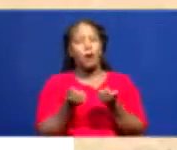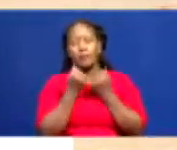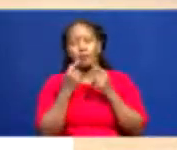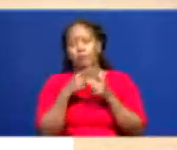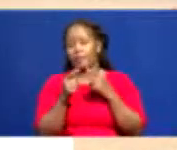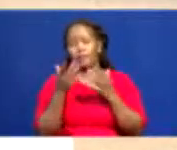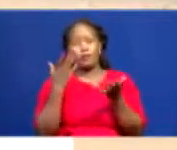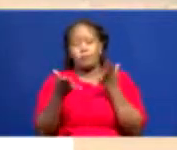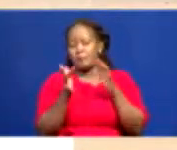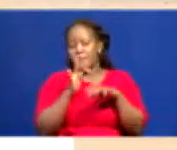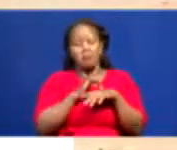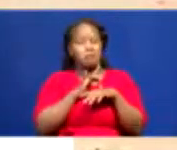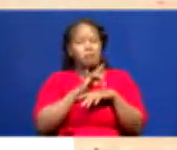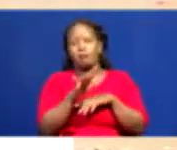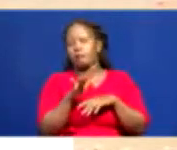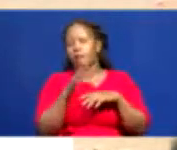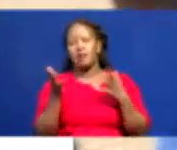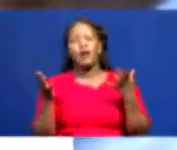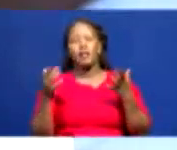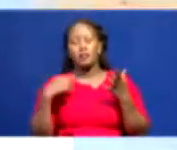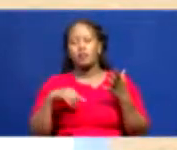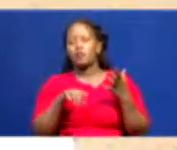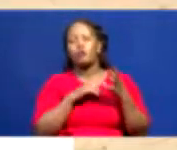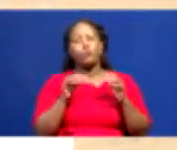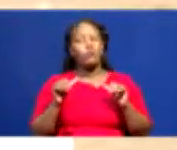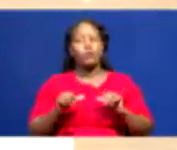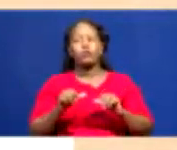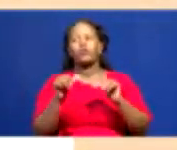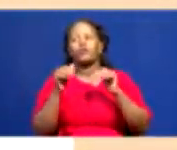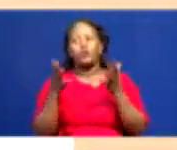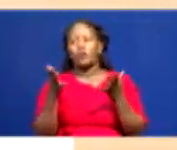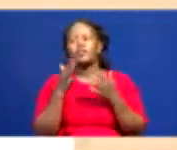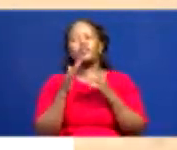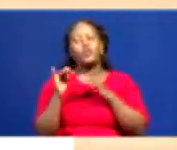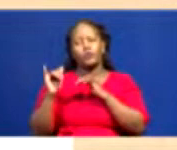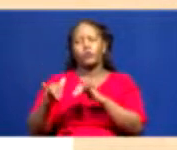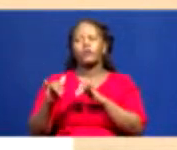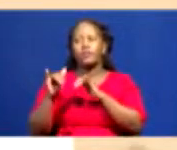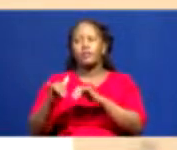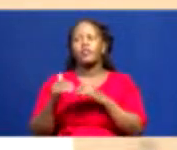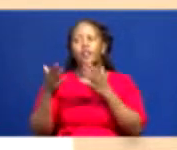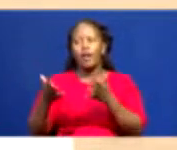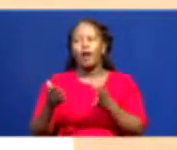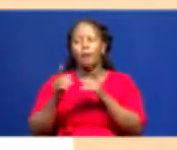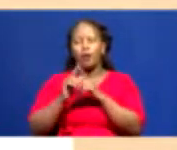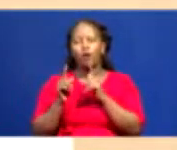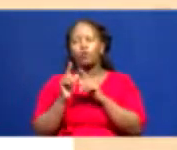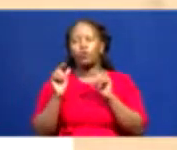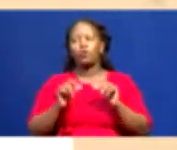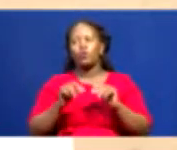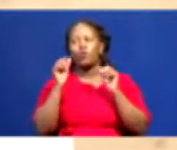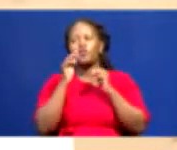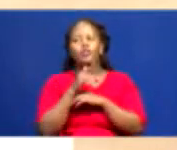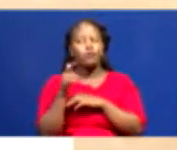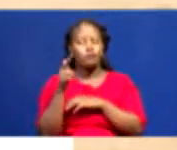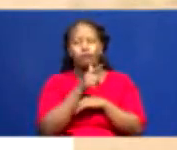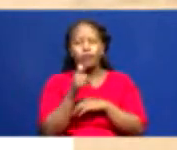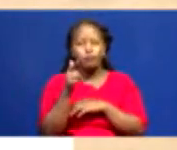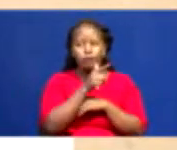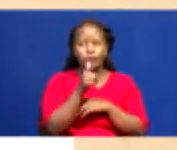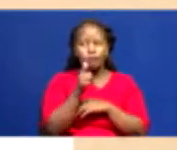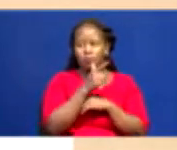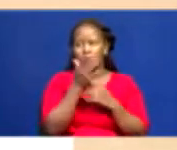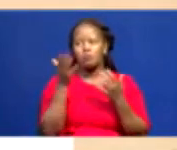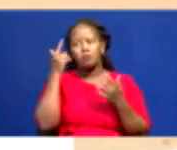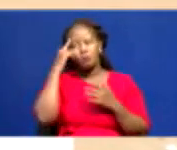early, Irene. We just keep on, staying here and keeping tabs for you, just because of our